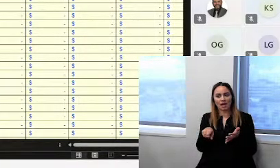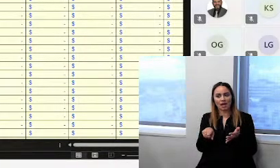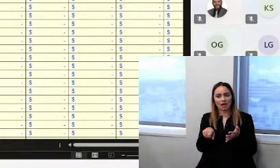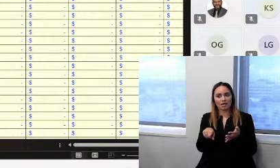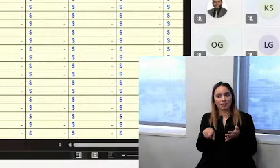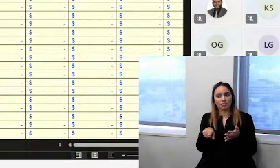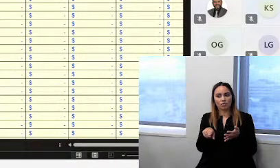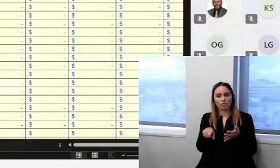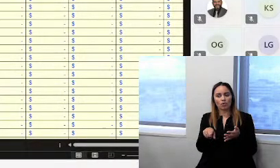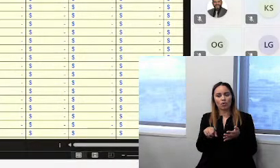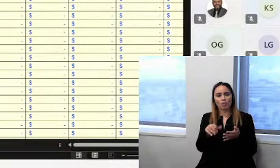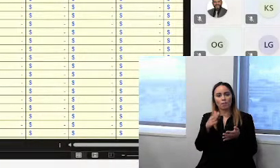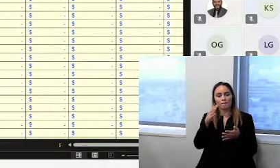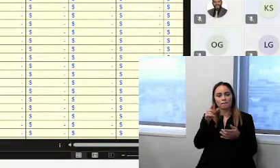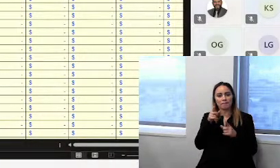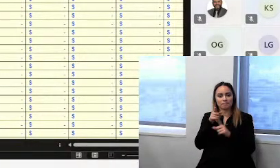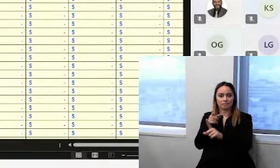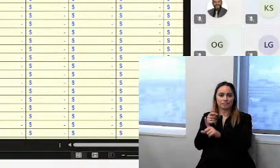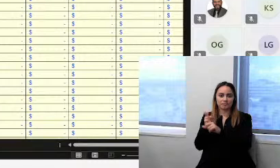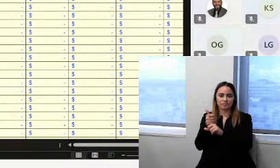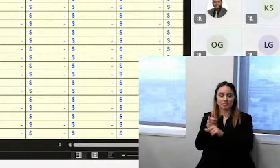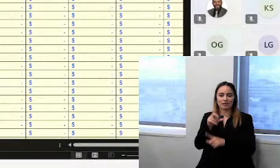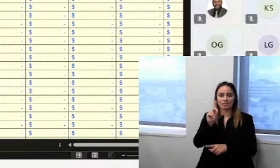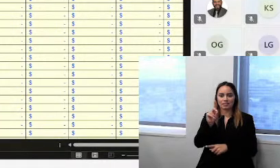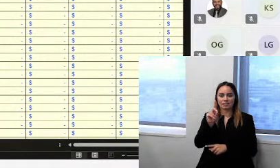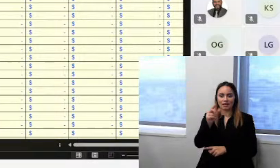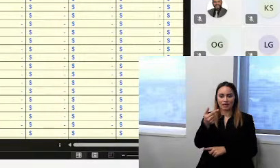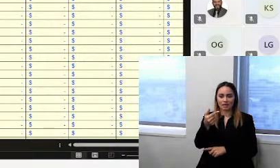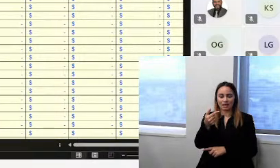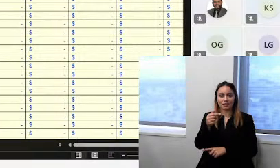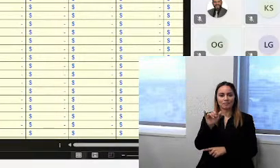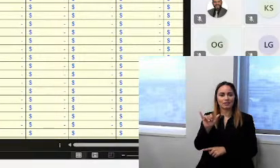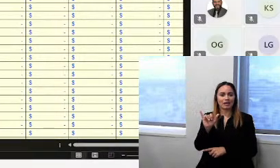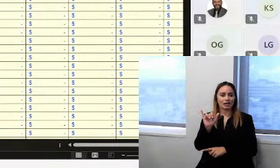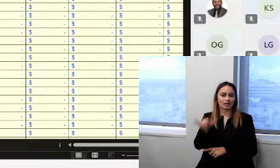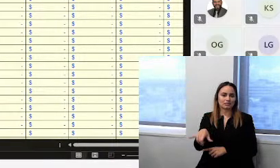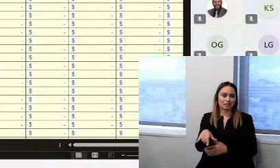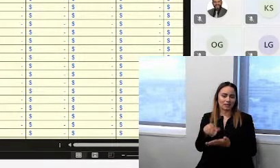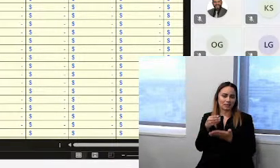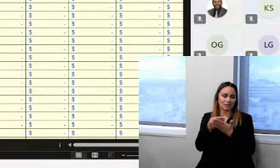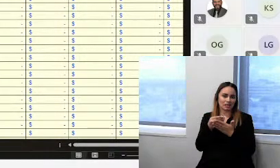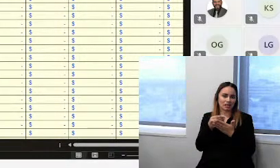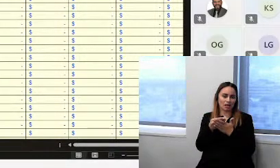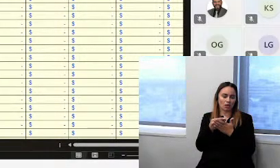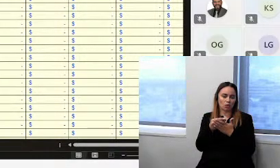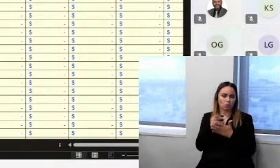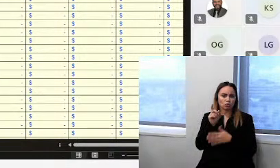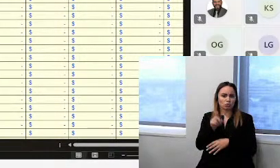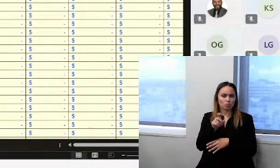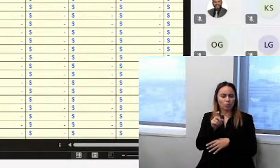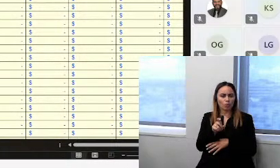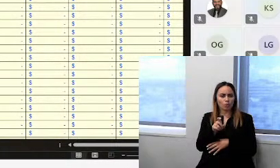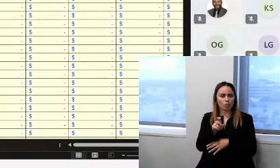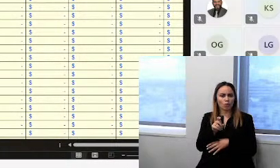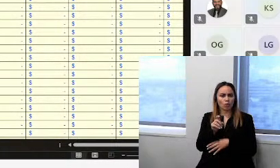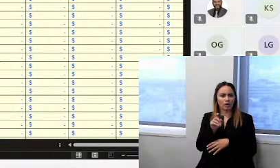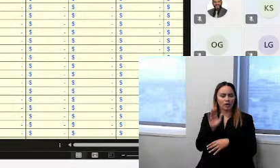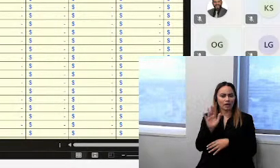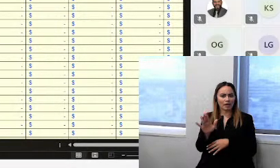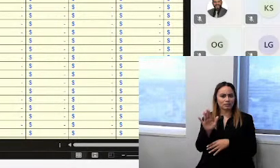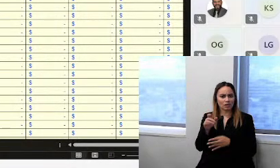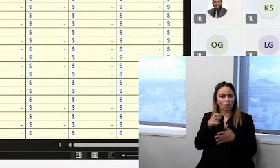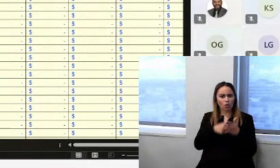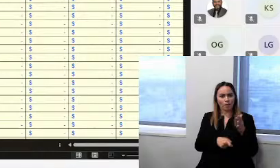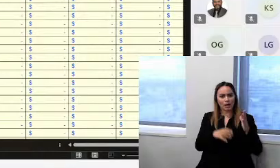DG proponents. So is that money is supposed to be then billed to those